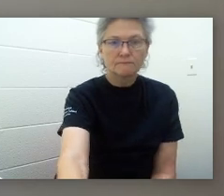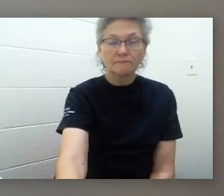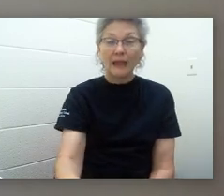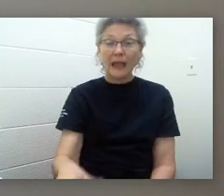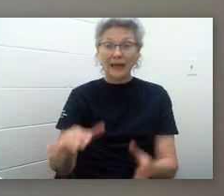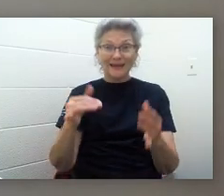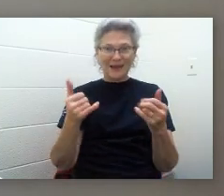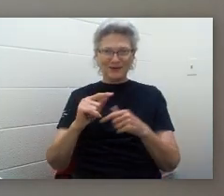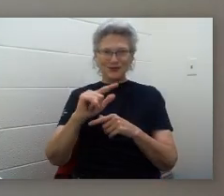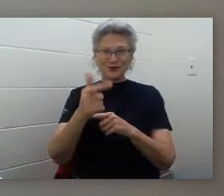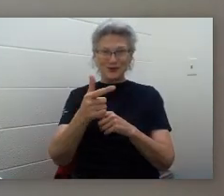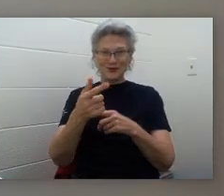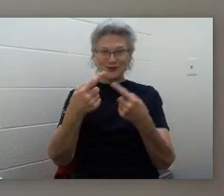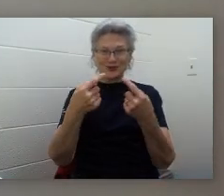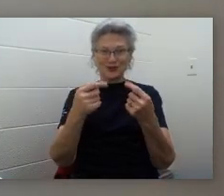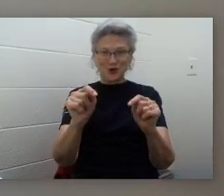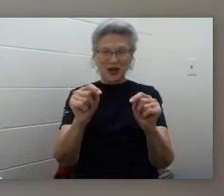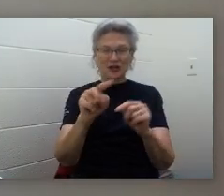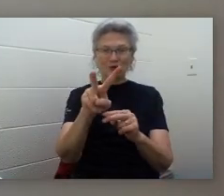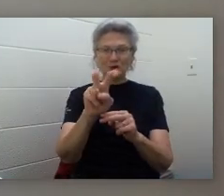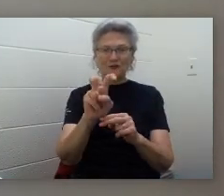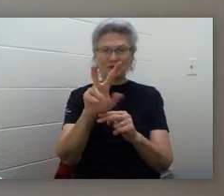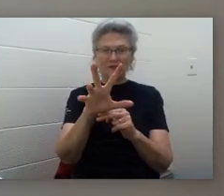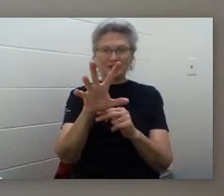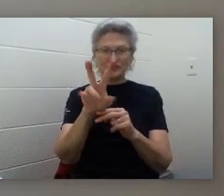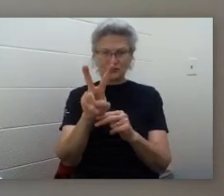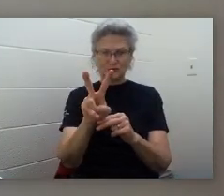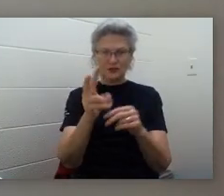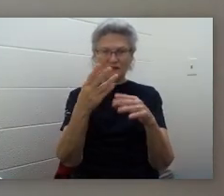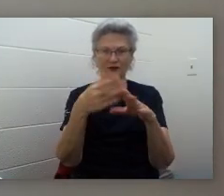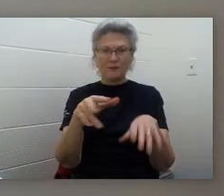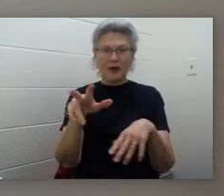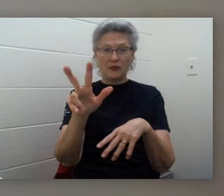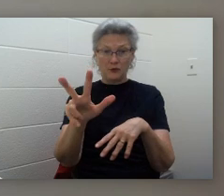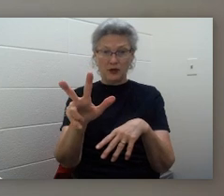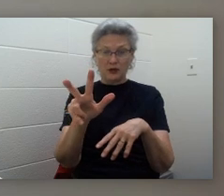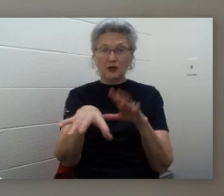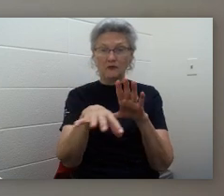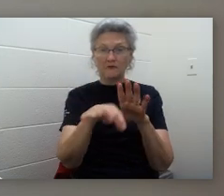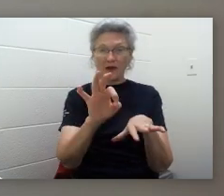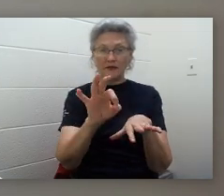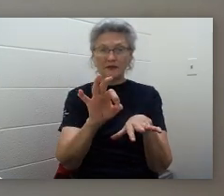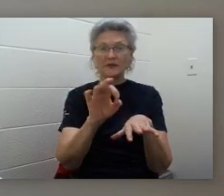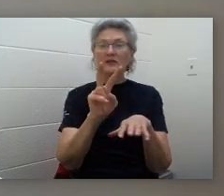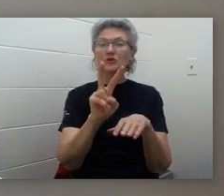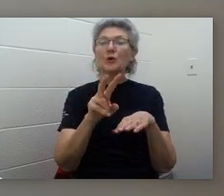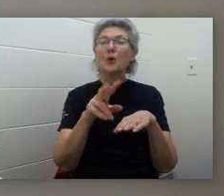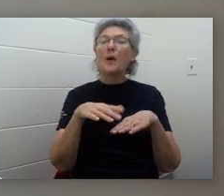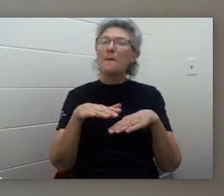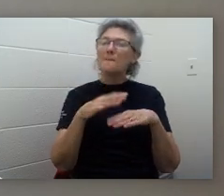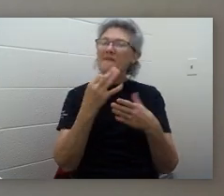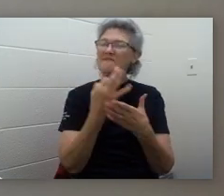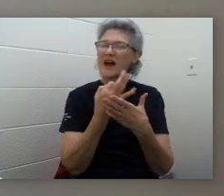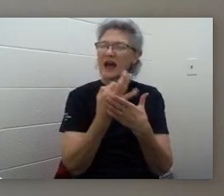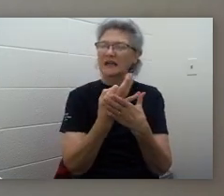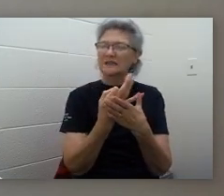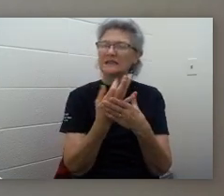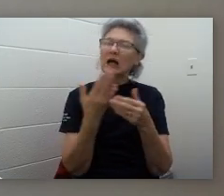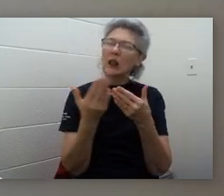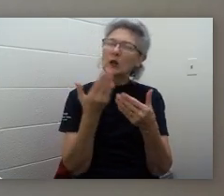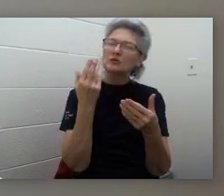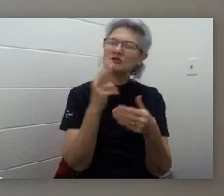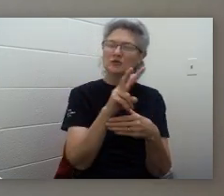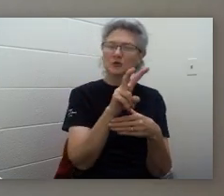Now try 252 divided by 3. You're going to find the two basic facts that are close